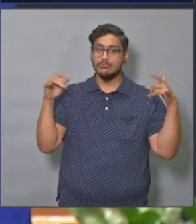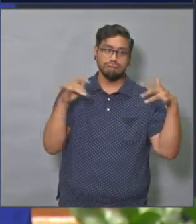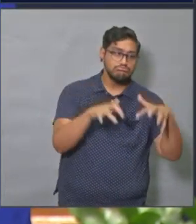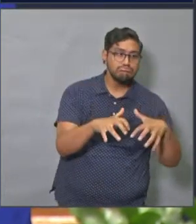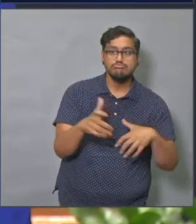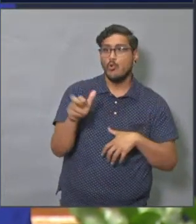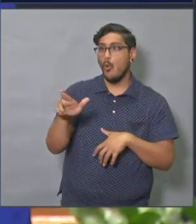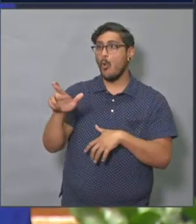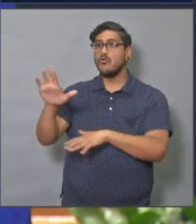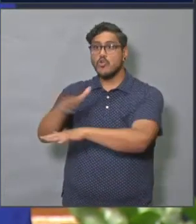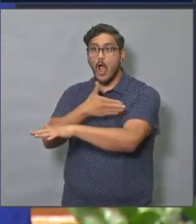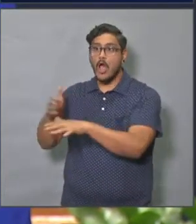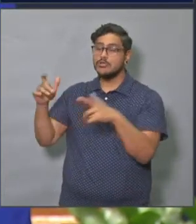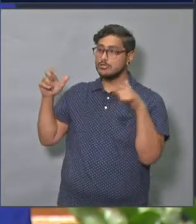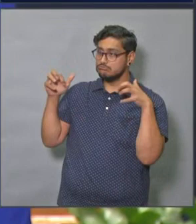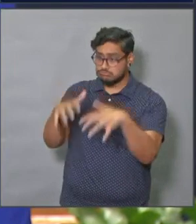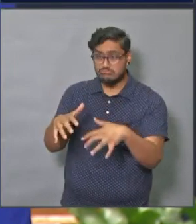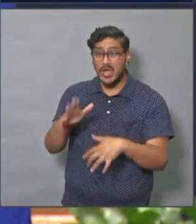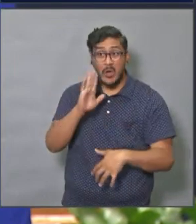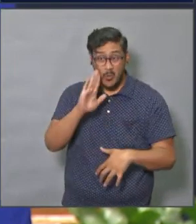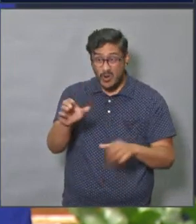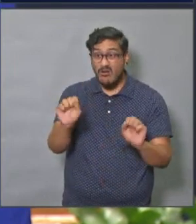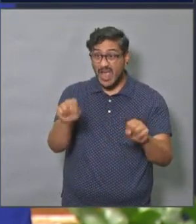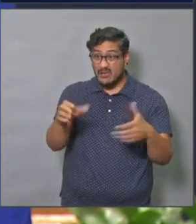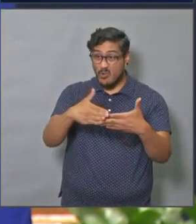in person? Is that doable by the end of the year?